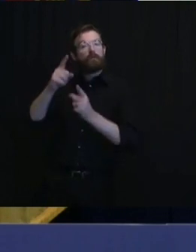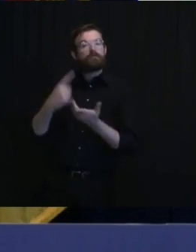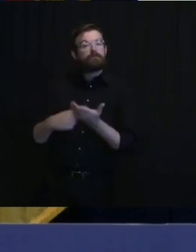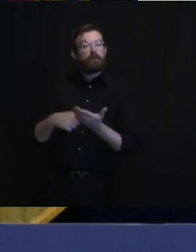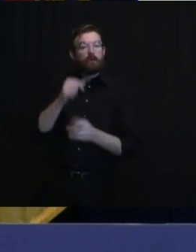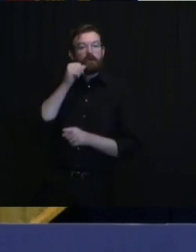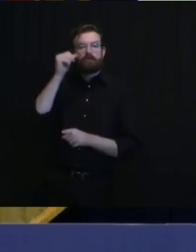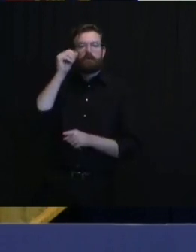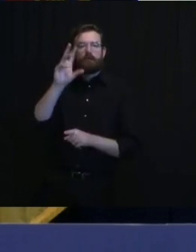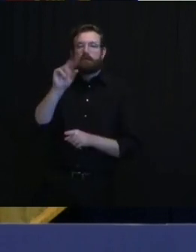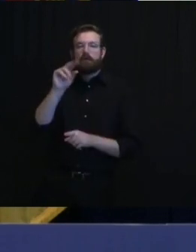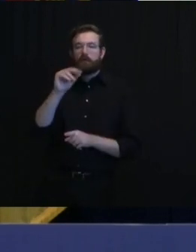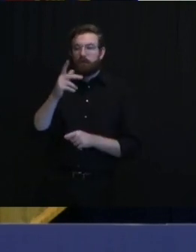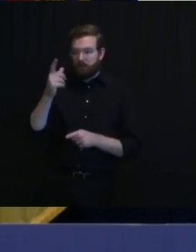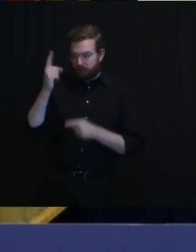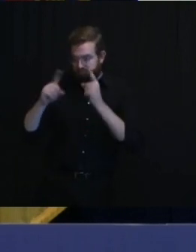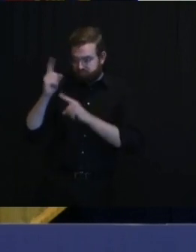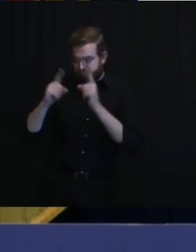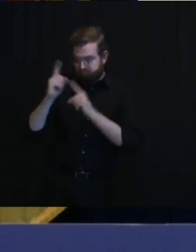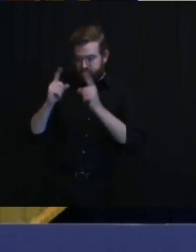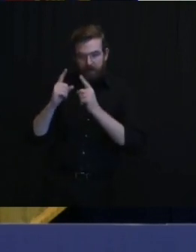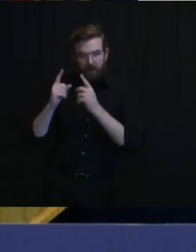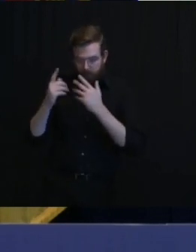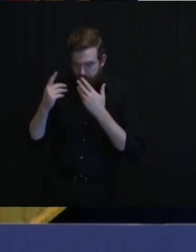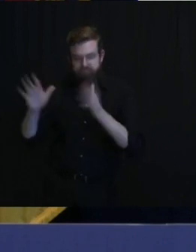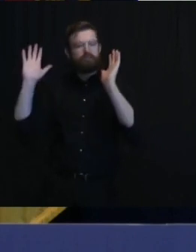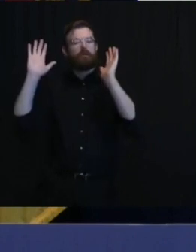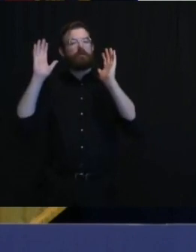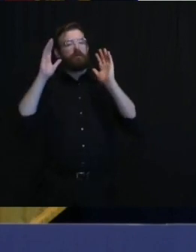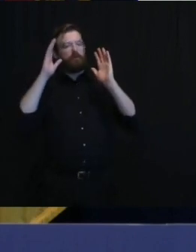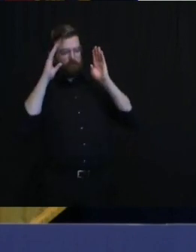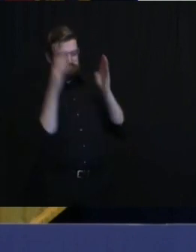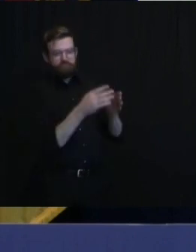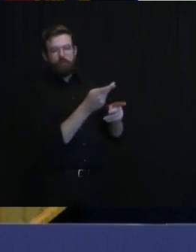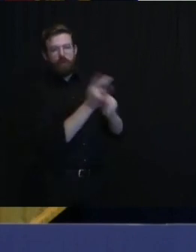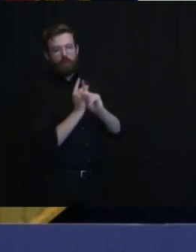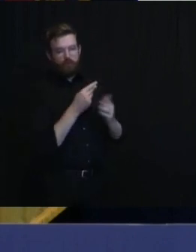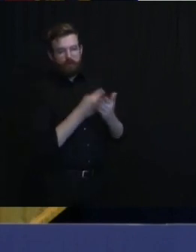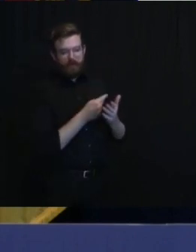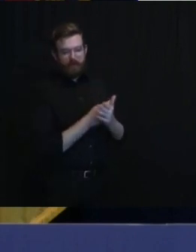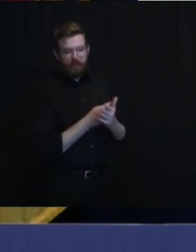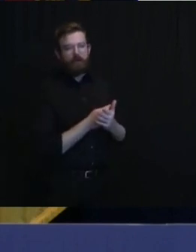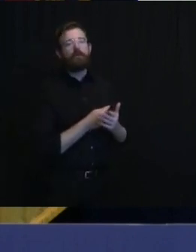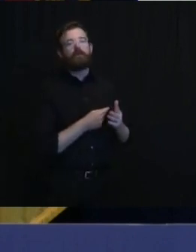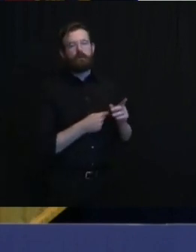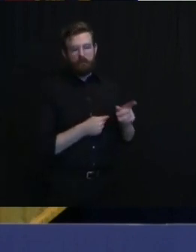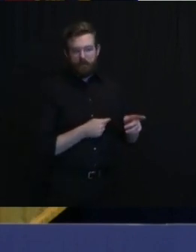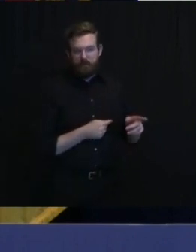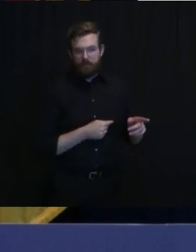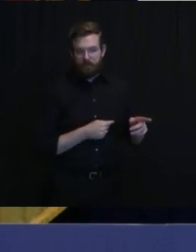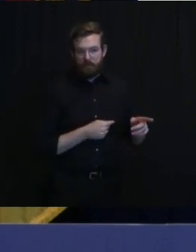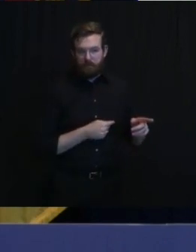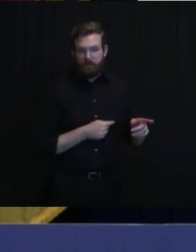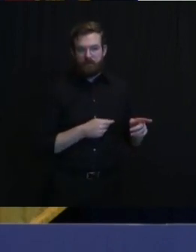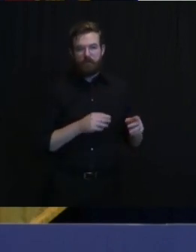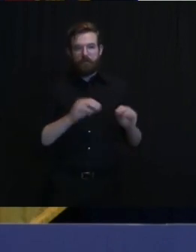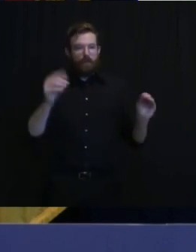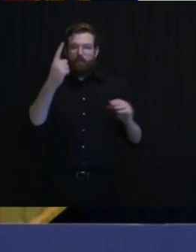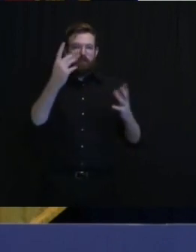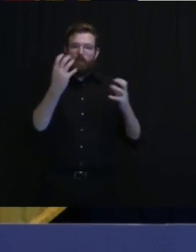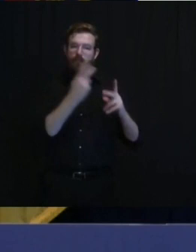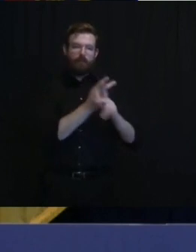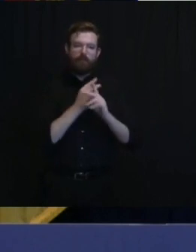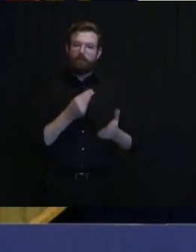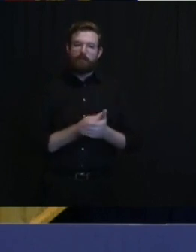none of us feel, we don't wake up, as I've said many times, reflexively, hey, let's go out and borrow more money. But we know we don't have a